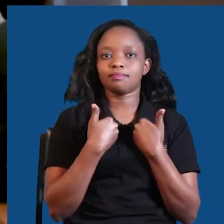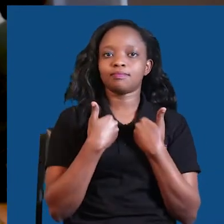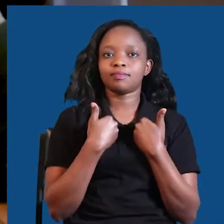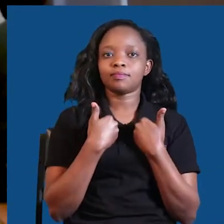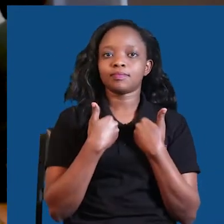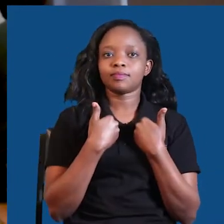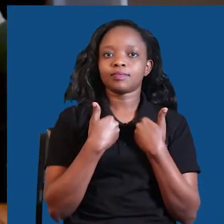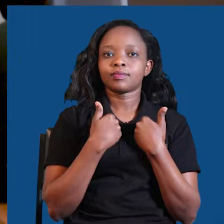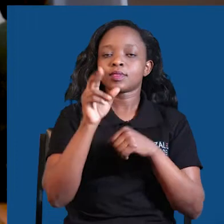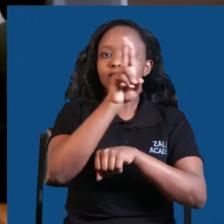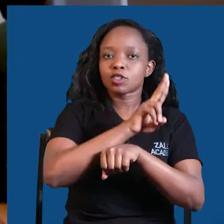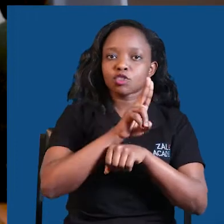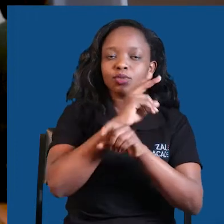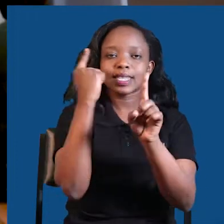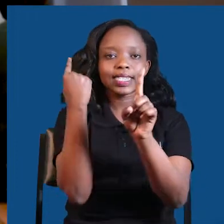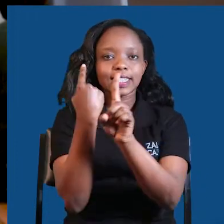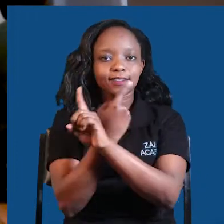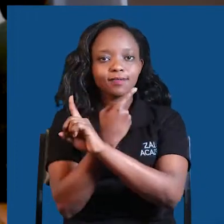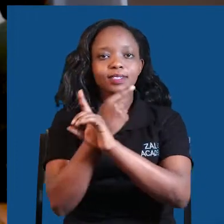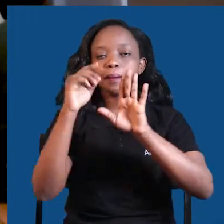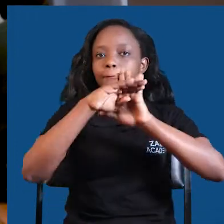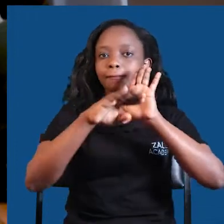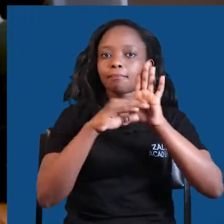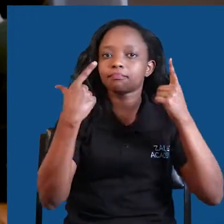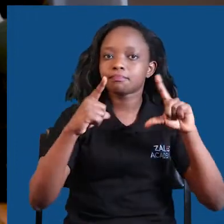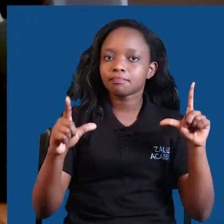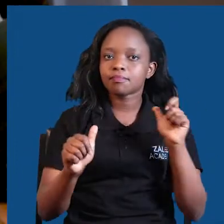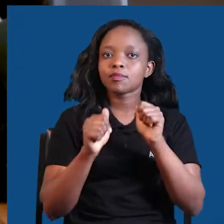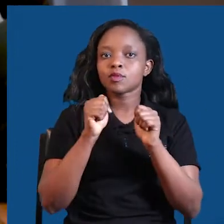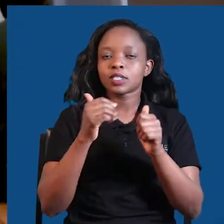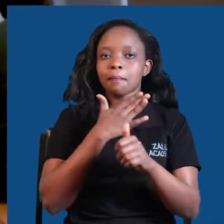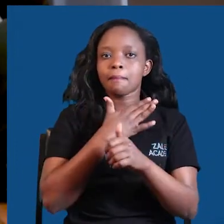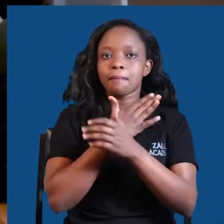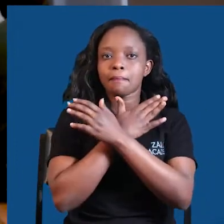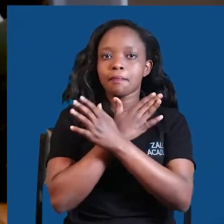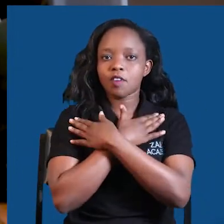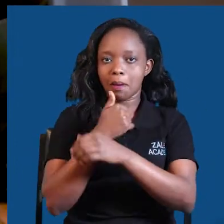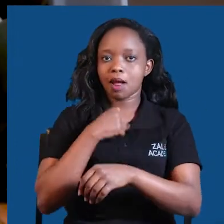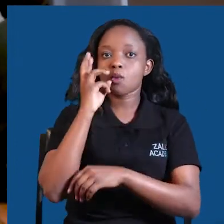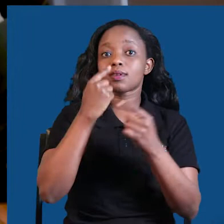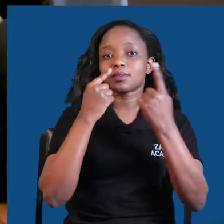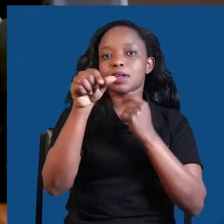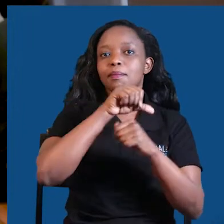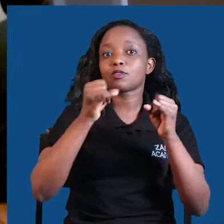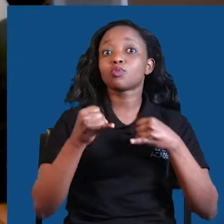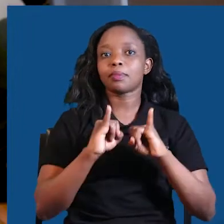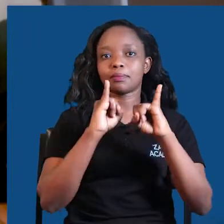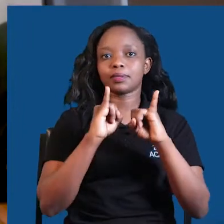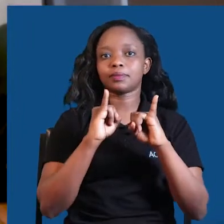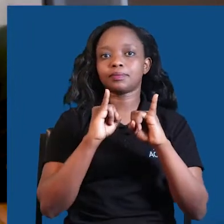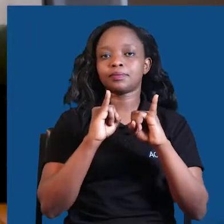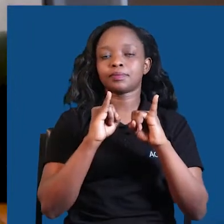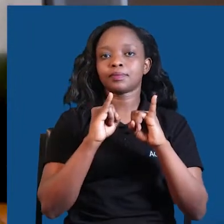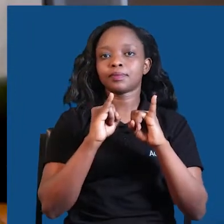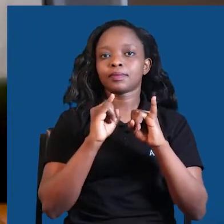had, you actually now use the different programming languages, which my colleague will talk about, to implement